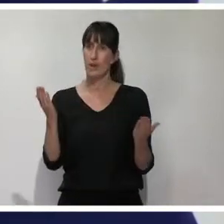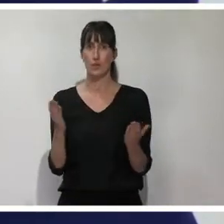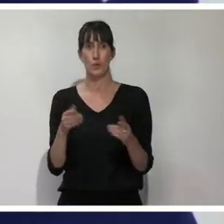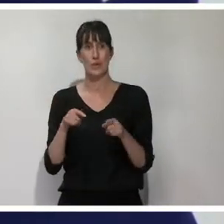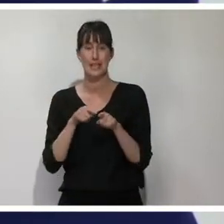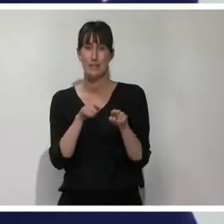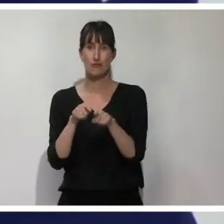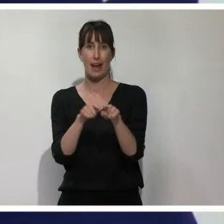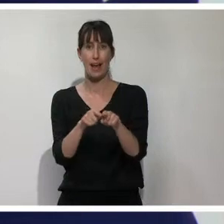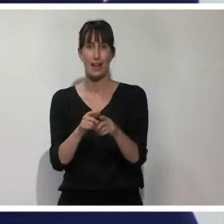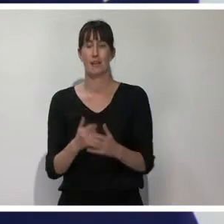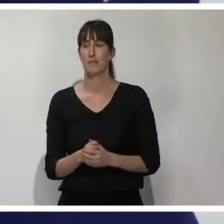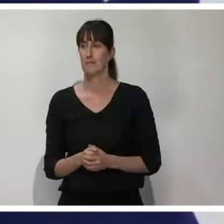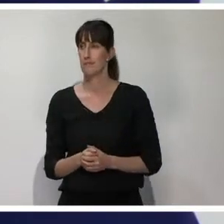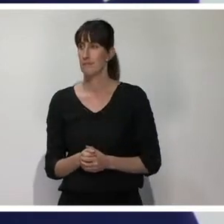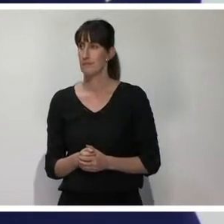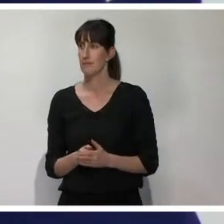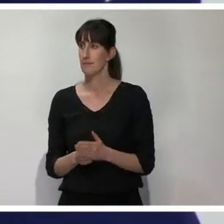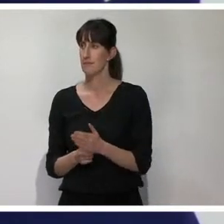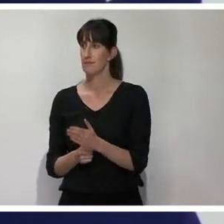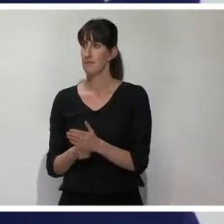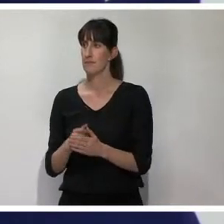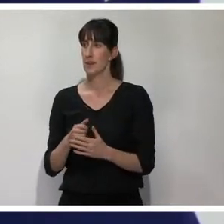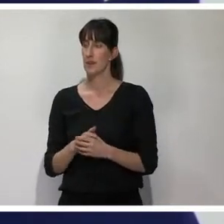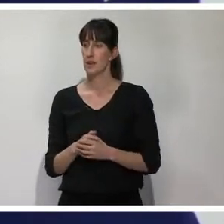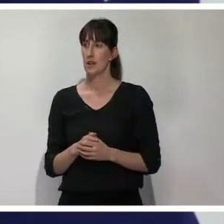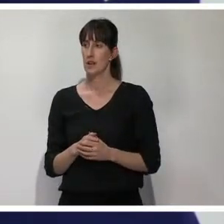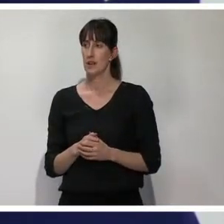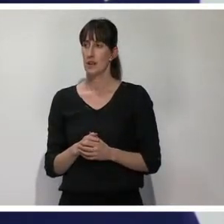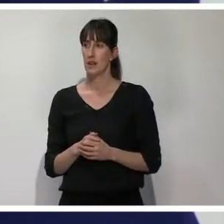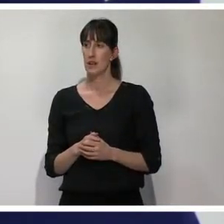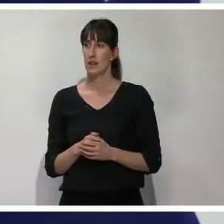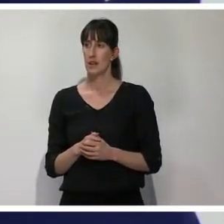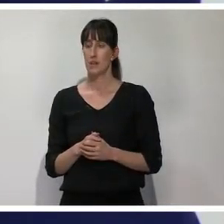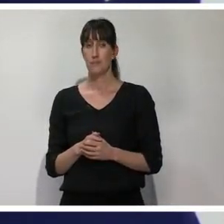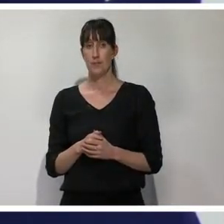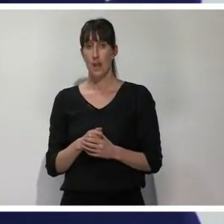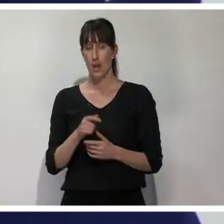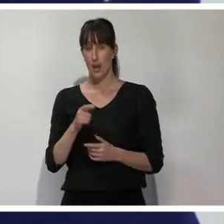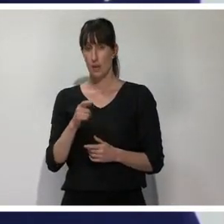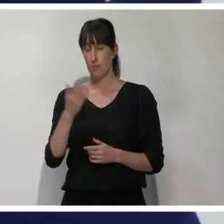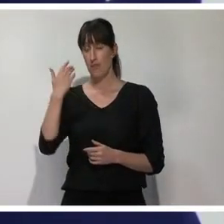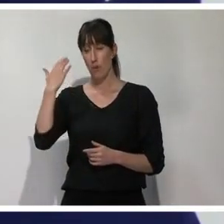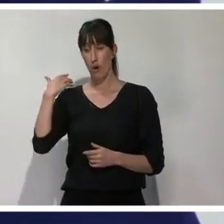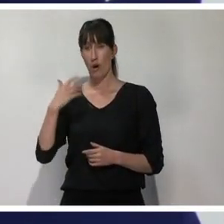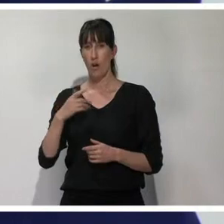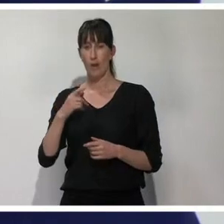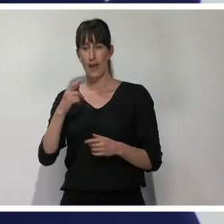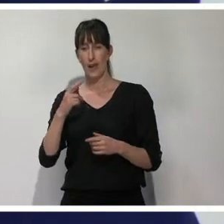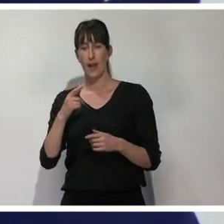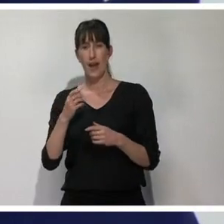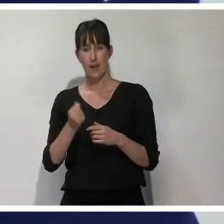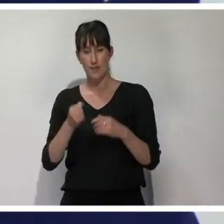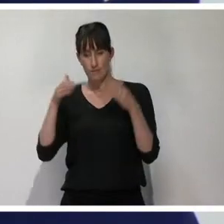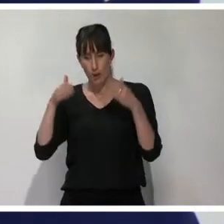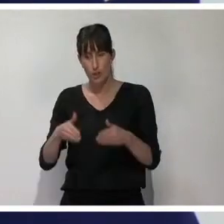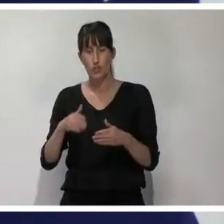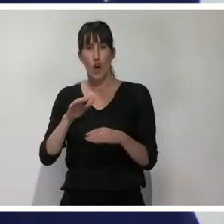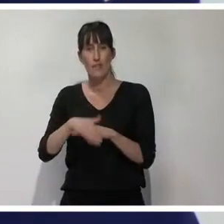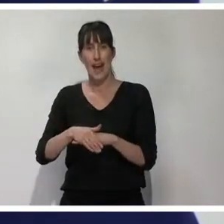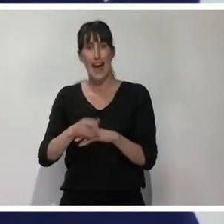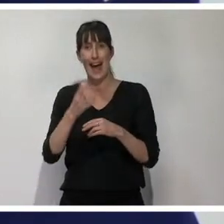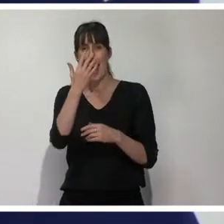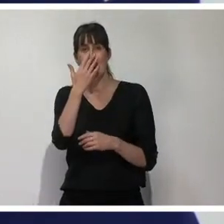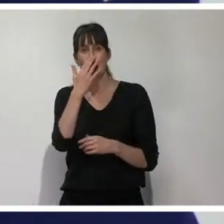Yes. Have you considered revisiting the issue of testing within aged residential care since yesterday? It's obviously a really